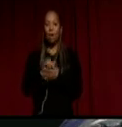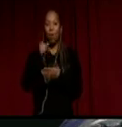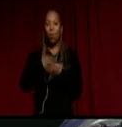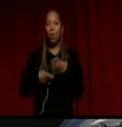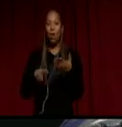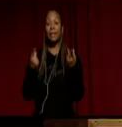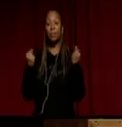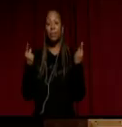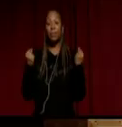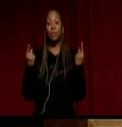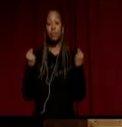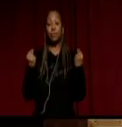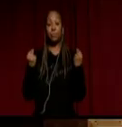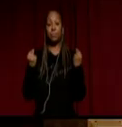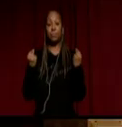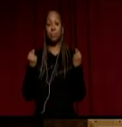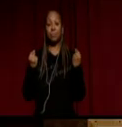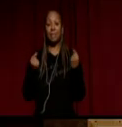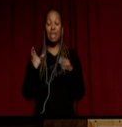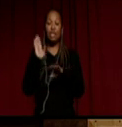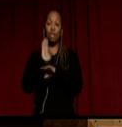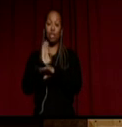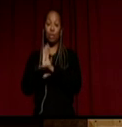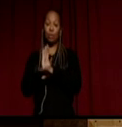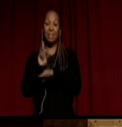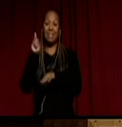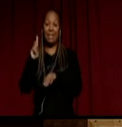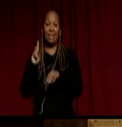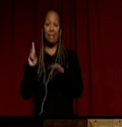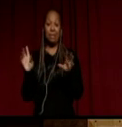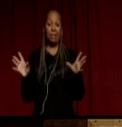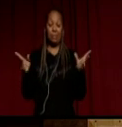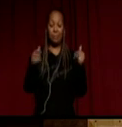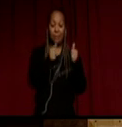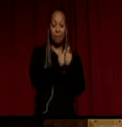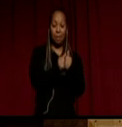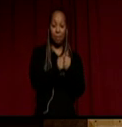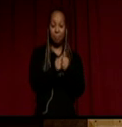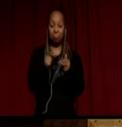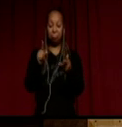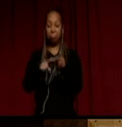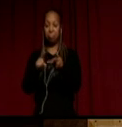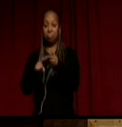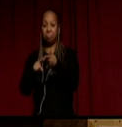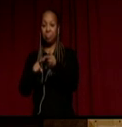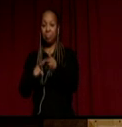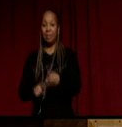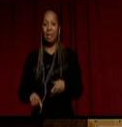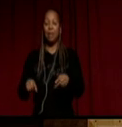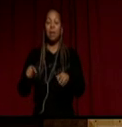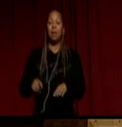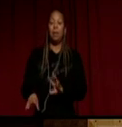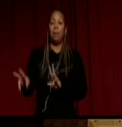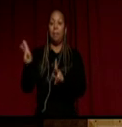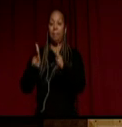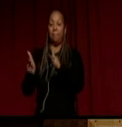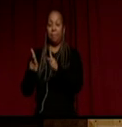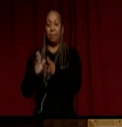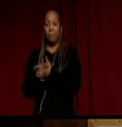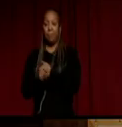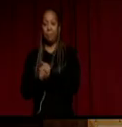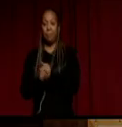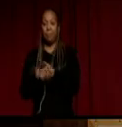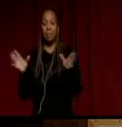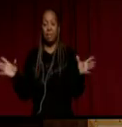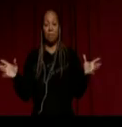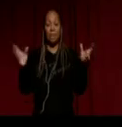we do? Is it churches that must come together? Is it civil rights organizations that must come together? If we know